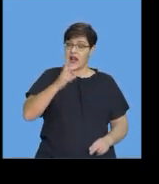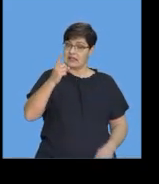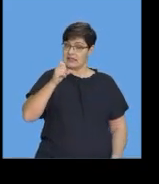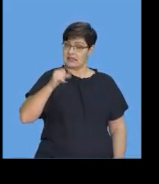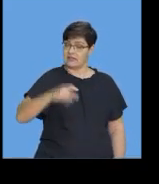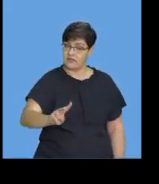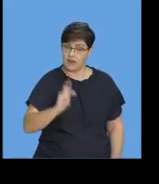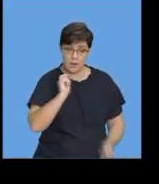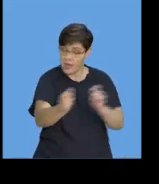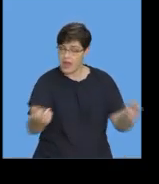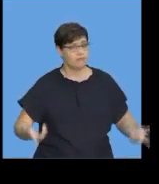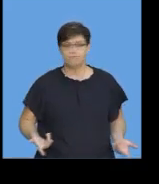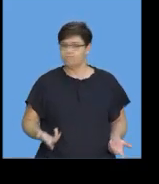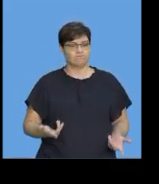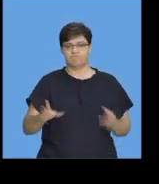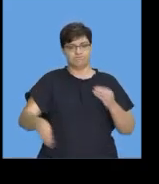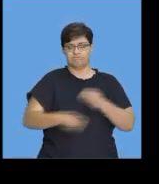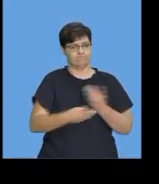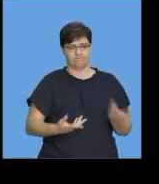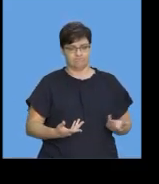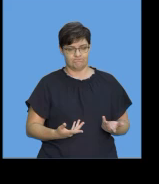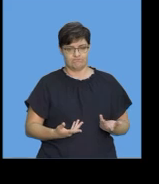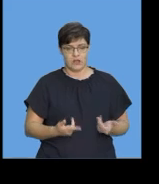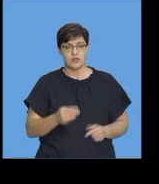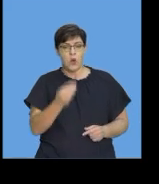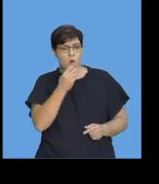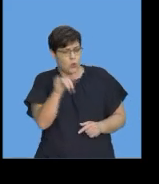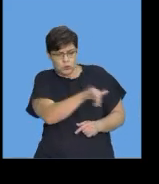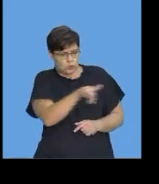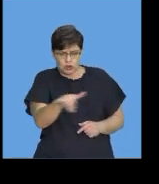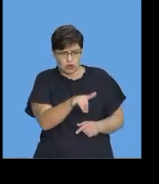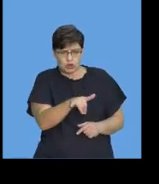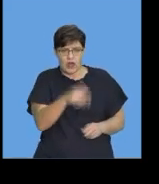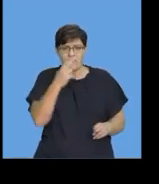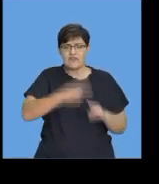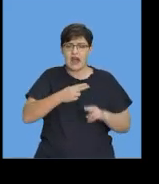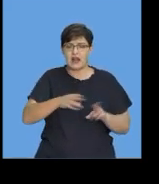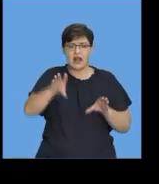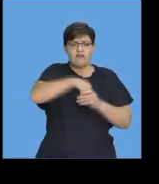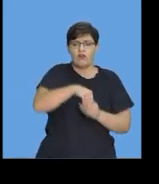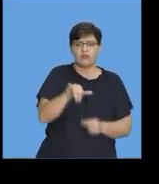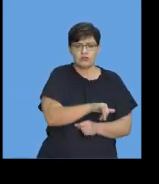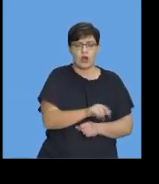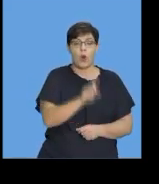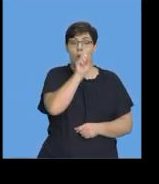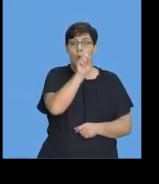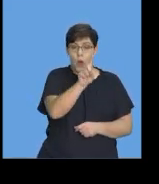In other words, which shares here will qualify for the final dividend? The